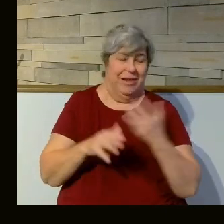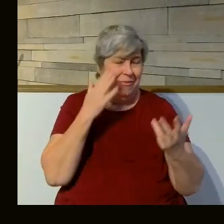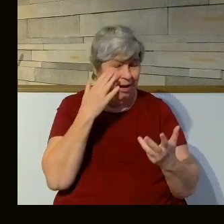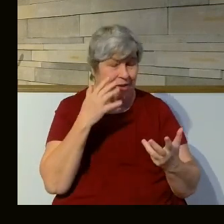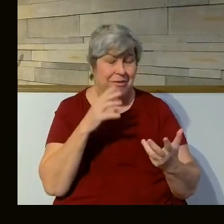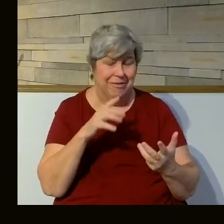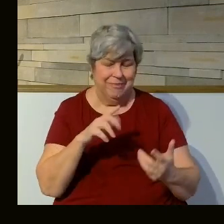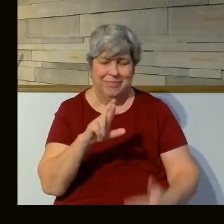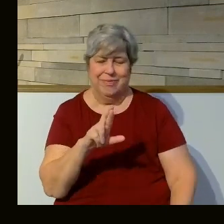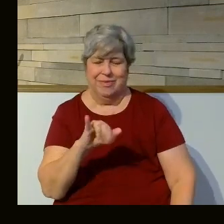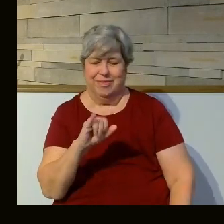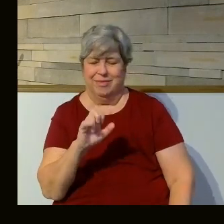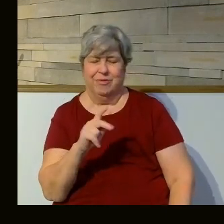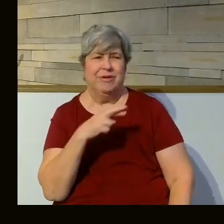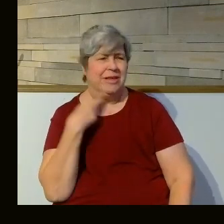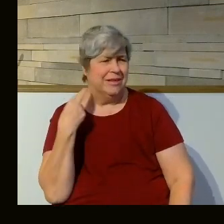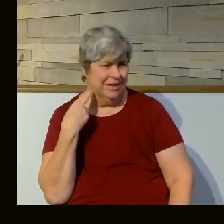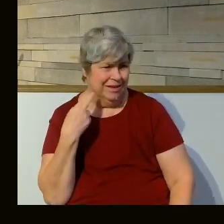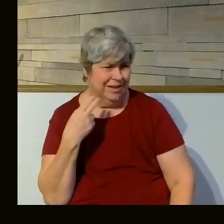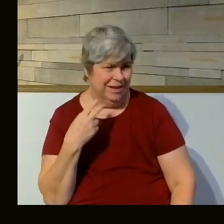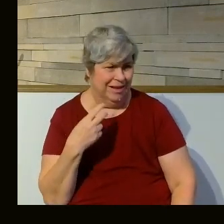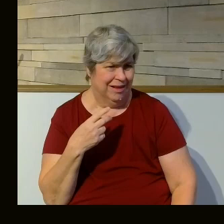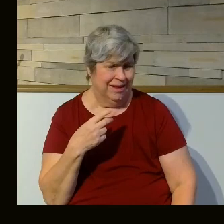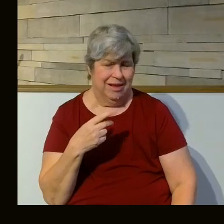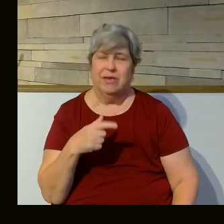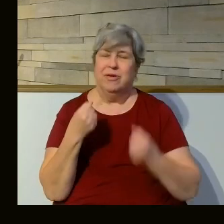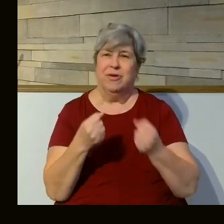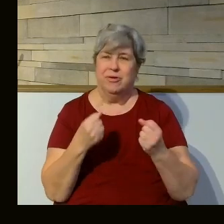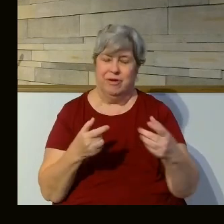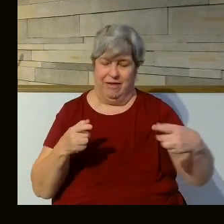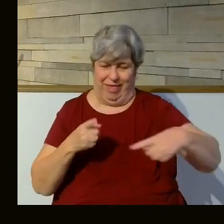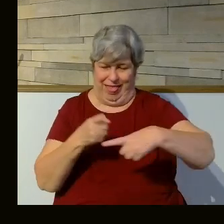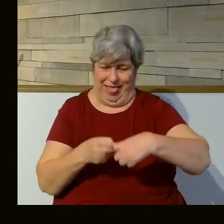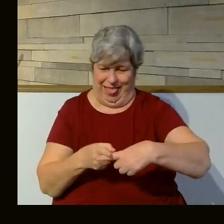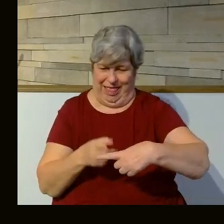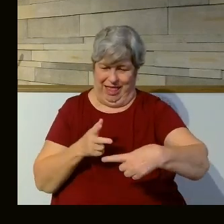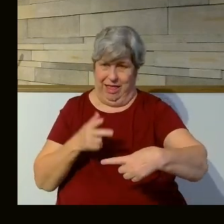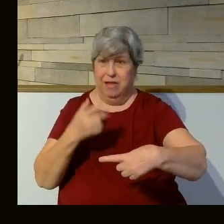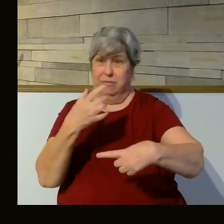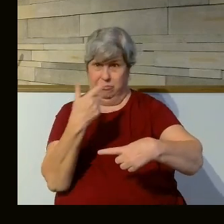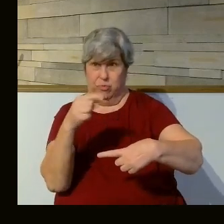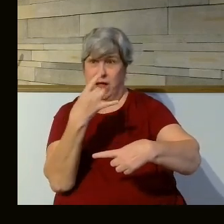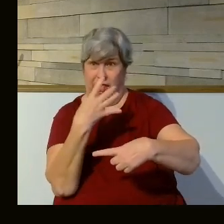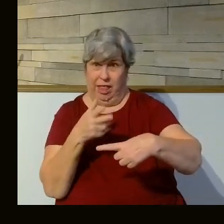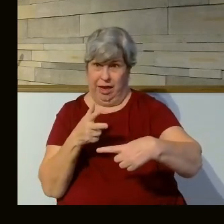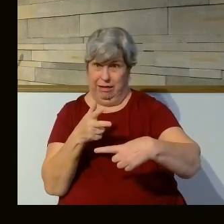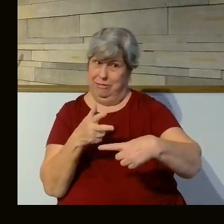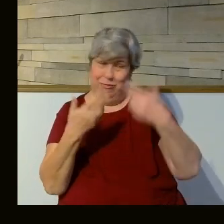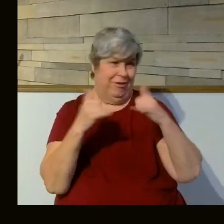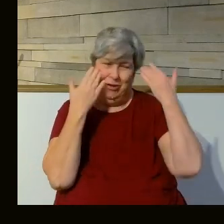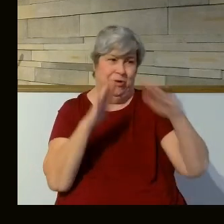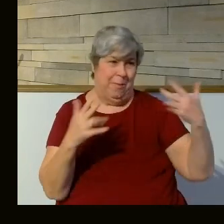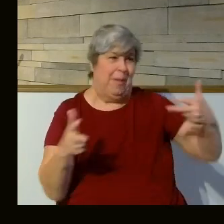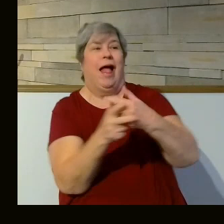folks? It's risky. You just drive through an intersection in Corpus Christi, Texas. Life is risky, all